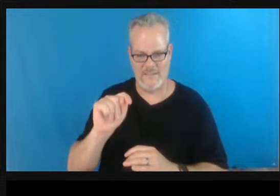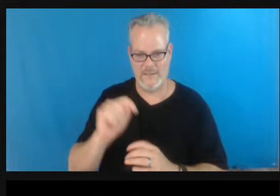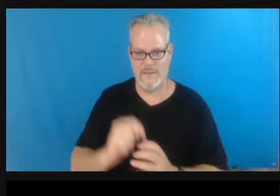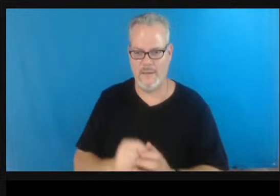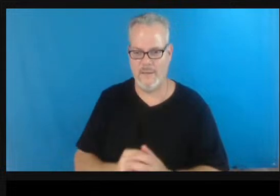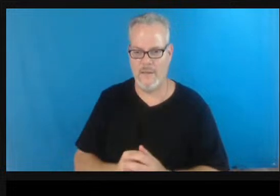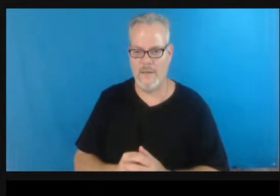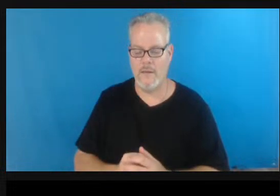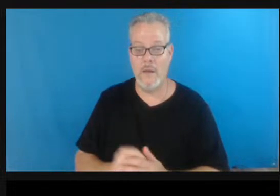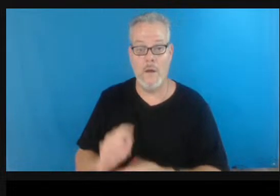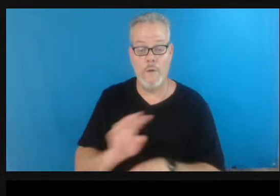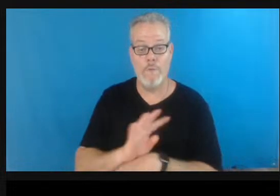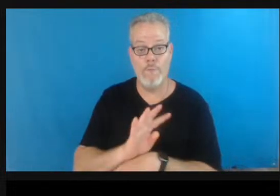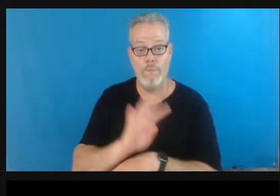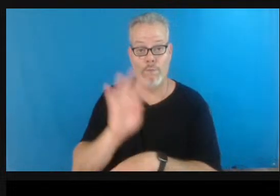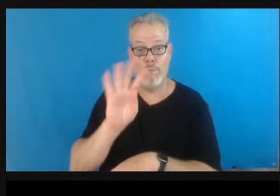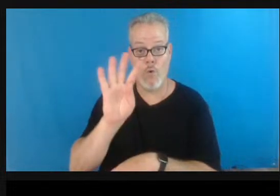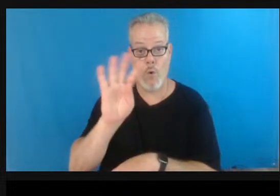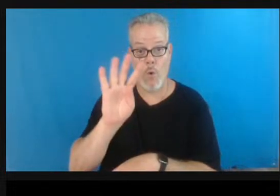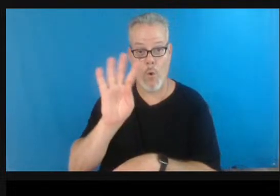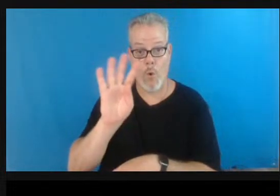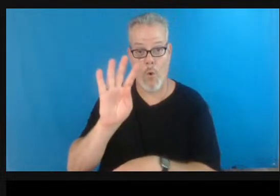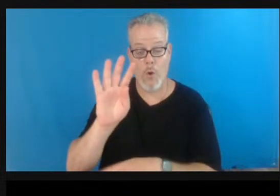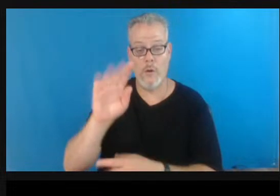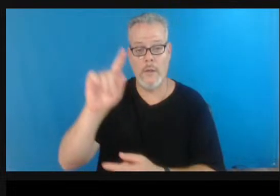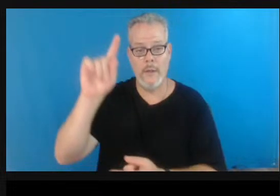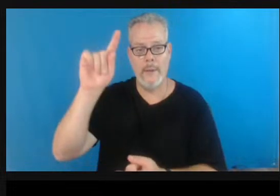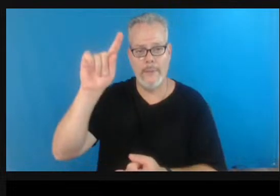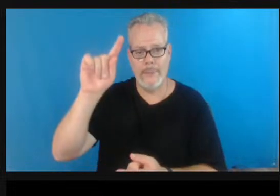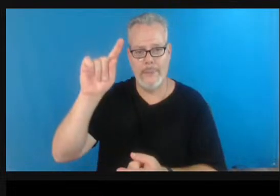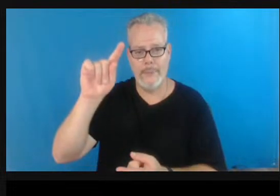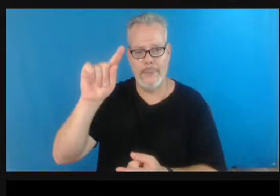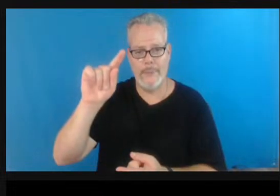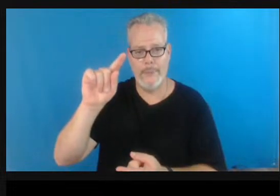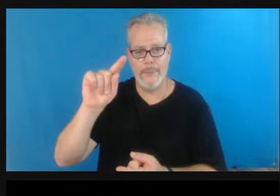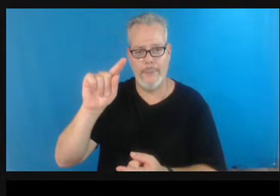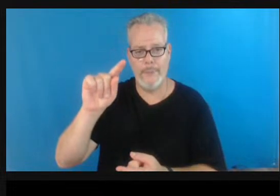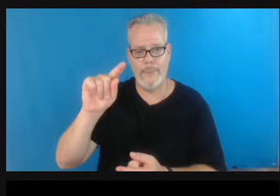After 4 p.m., fountains were more consistent and averaged around 400 feet.